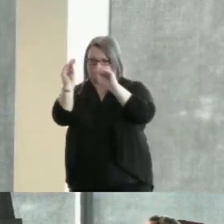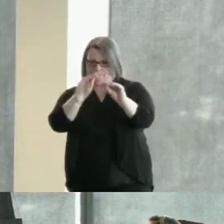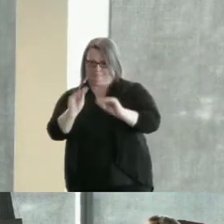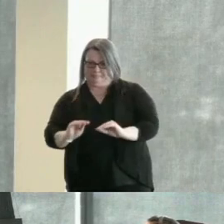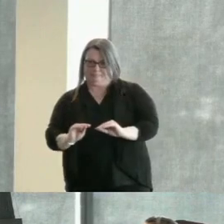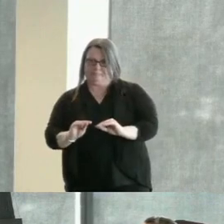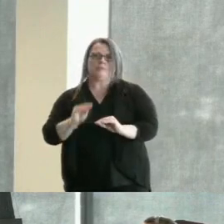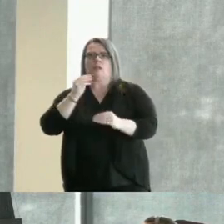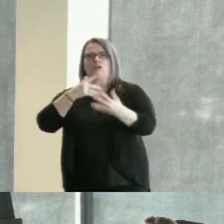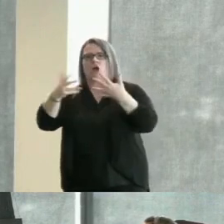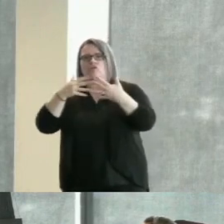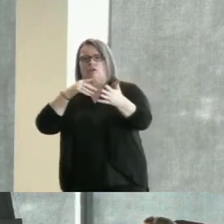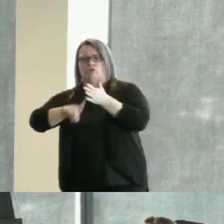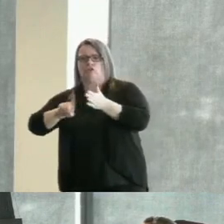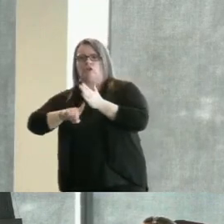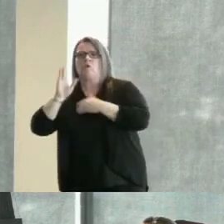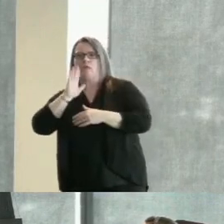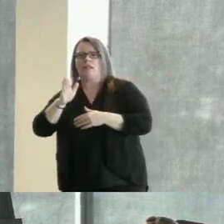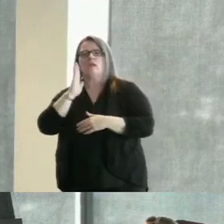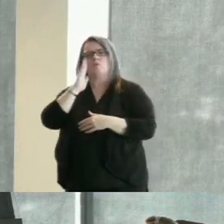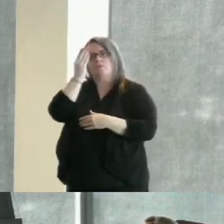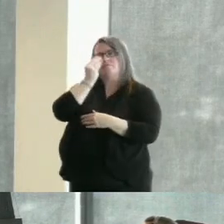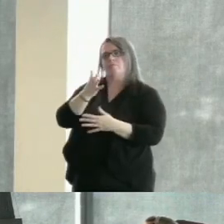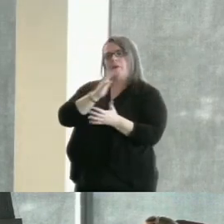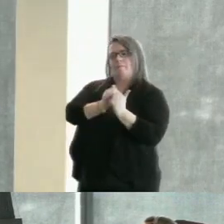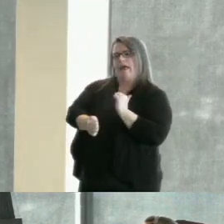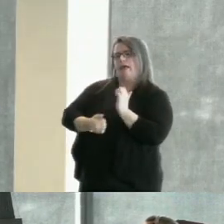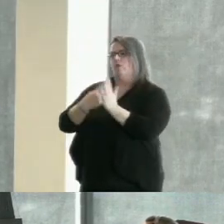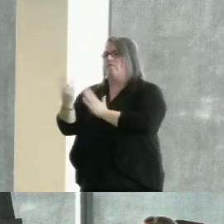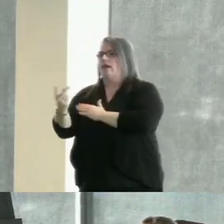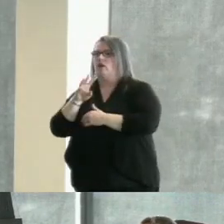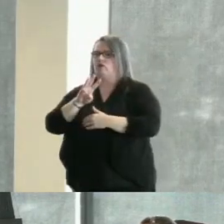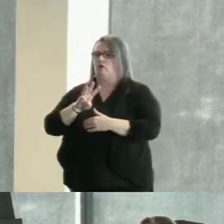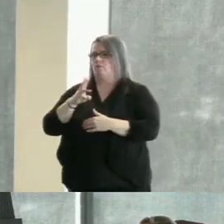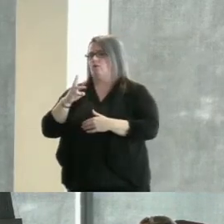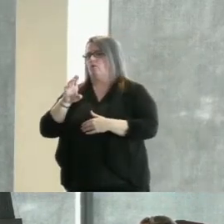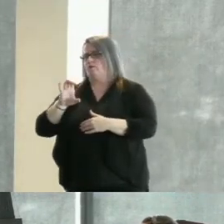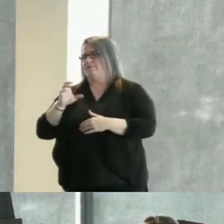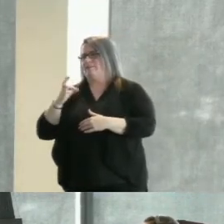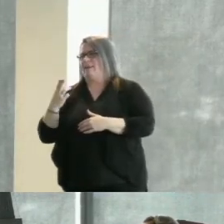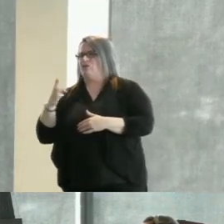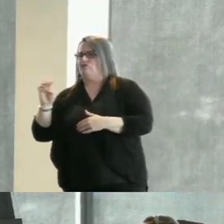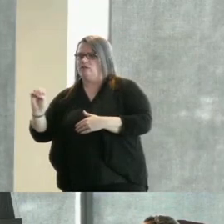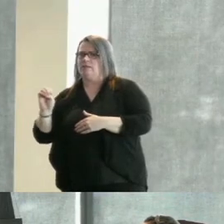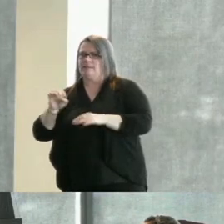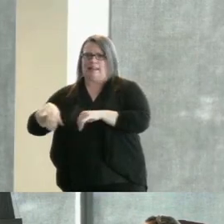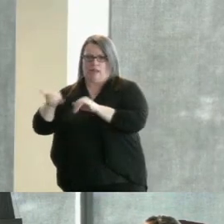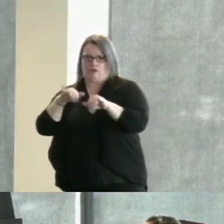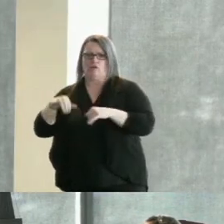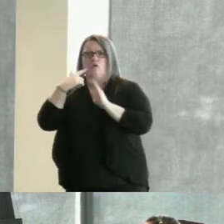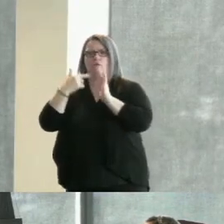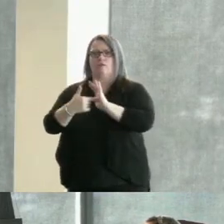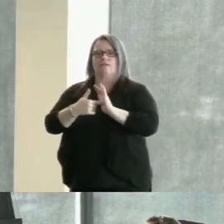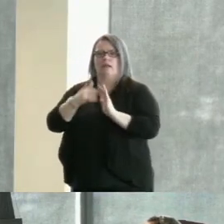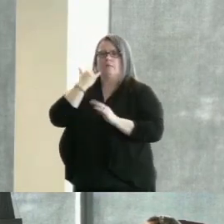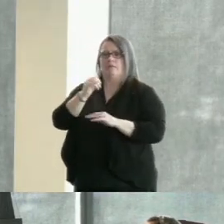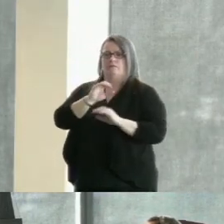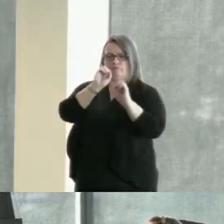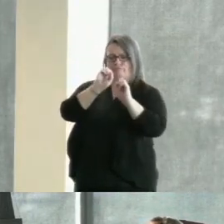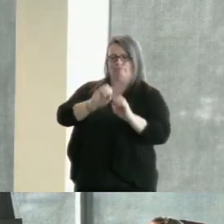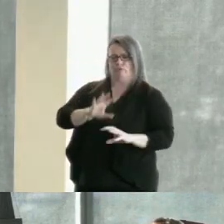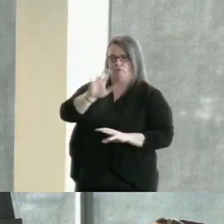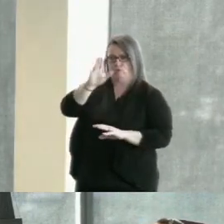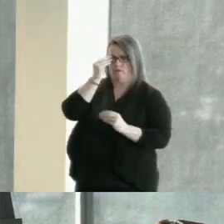checker, and it'll tell you if it passed or failed the WCAG standards. So for example, if you look at this